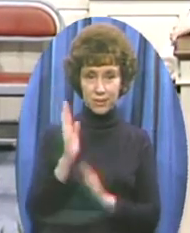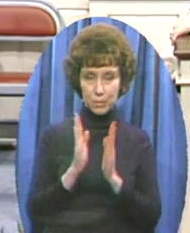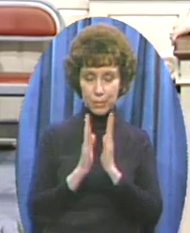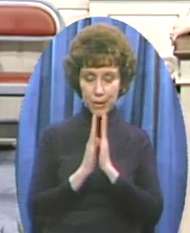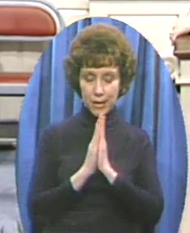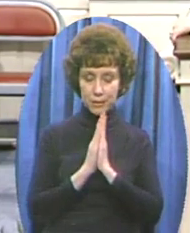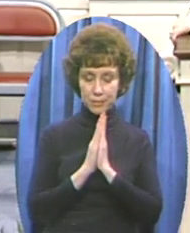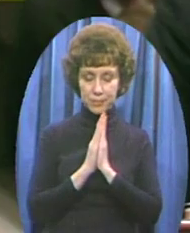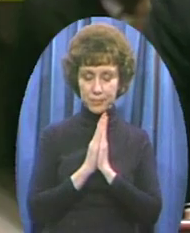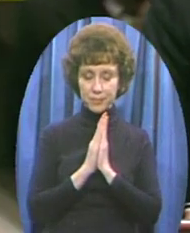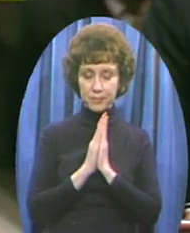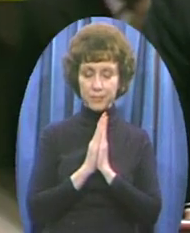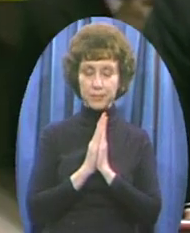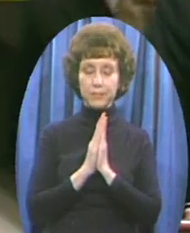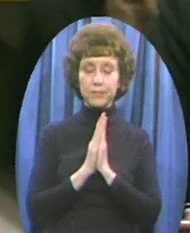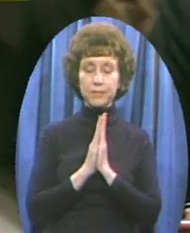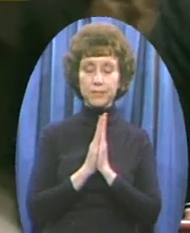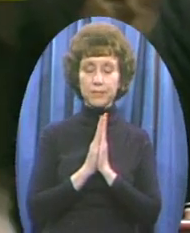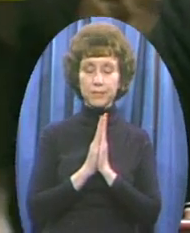pray.